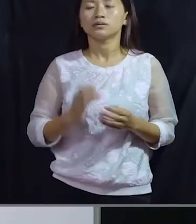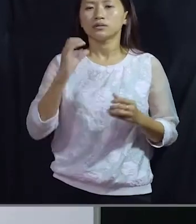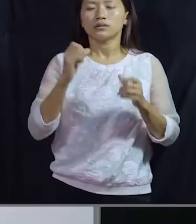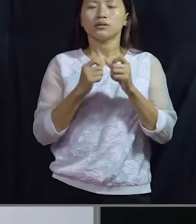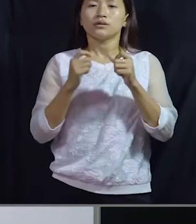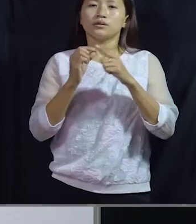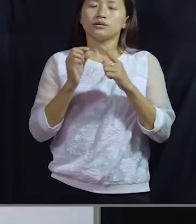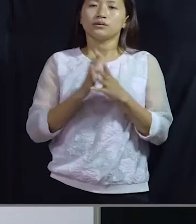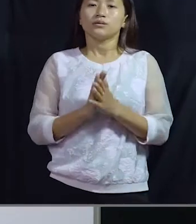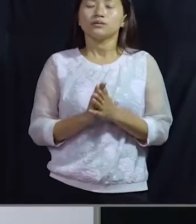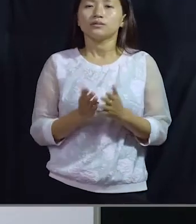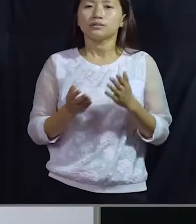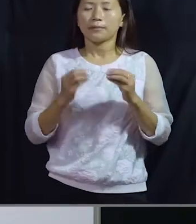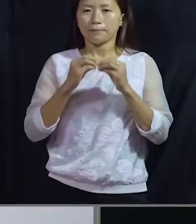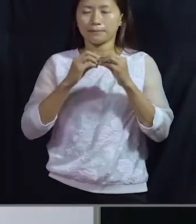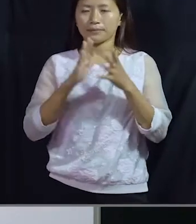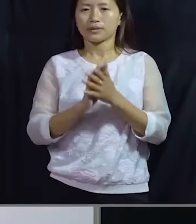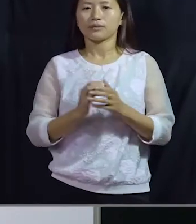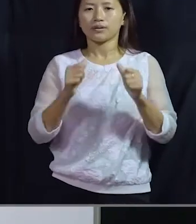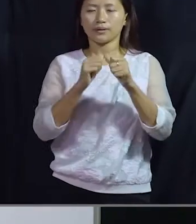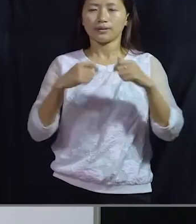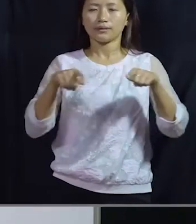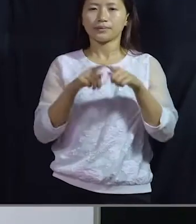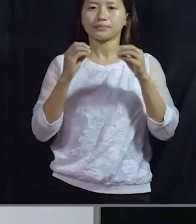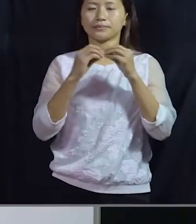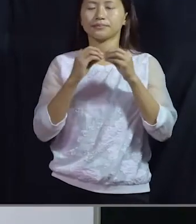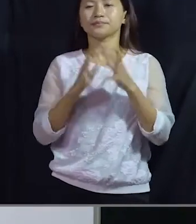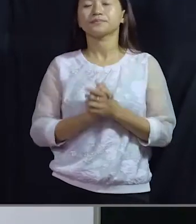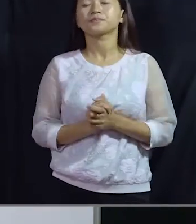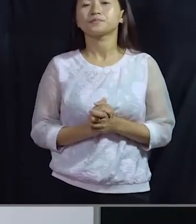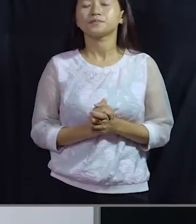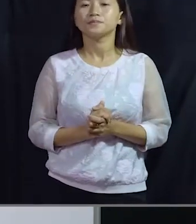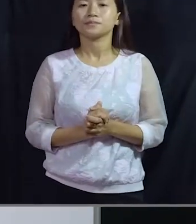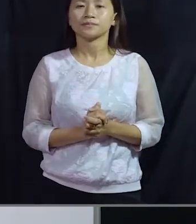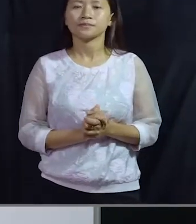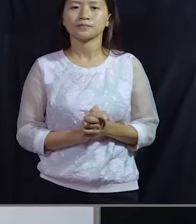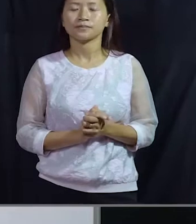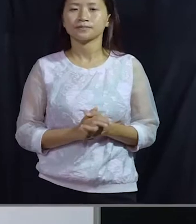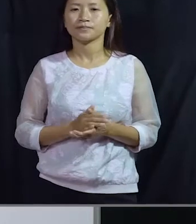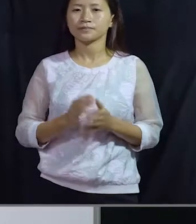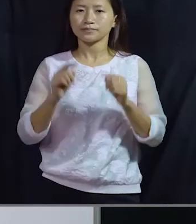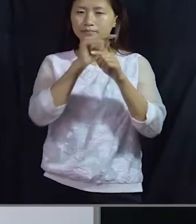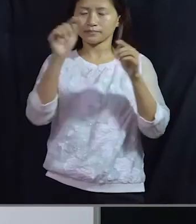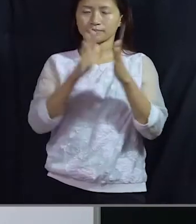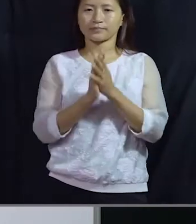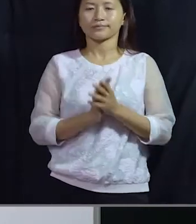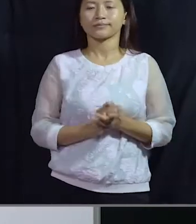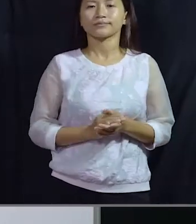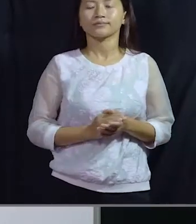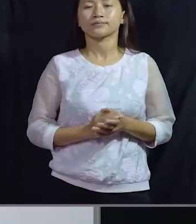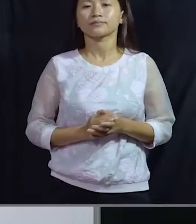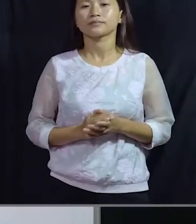capital balance for A and B. I'm not writing here capital because the heading itself already stated it is